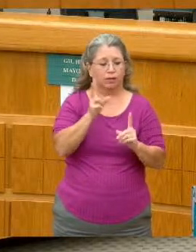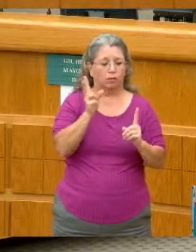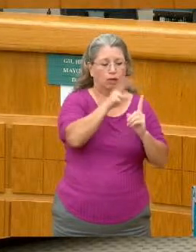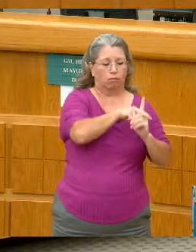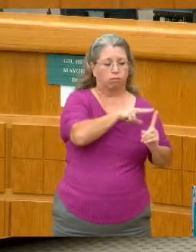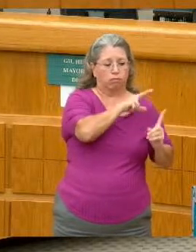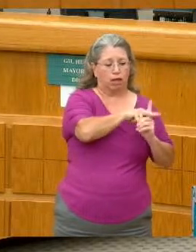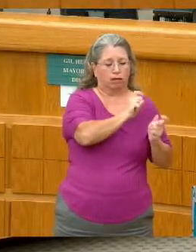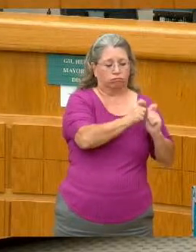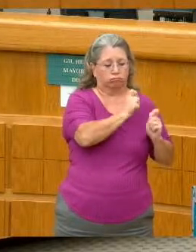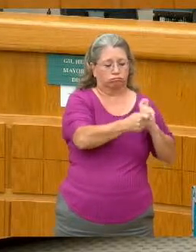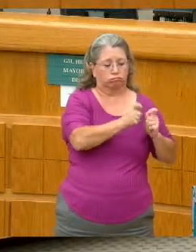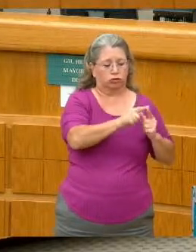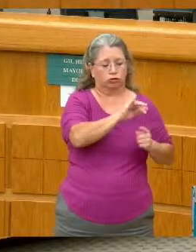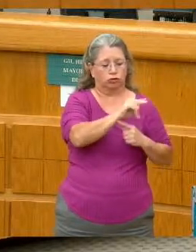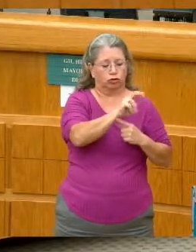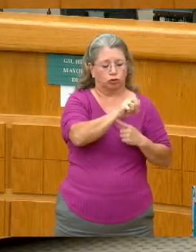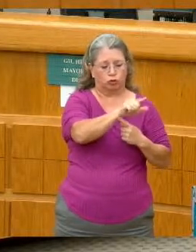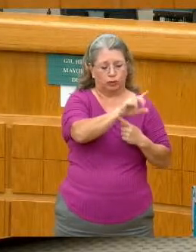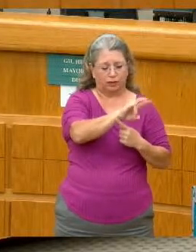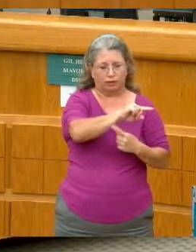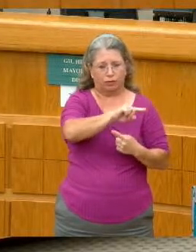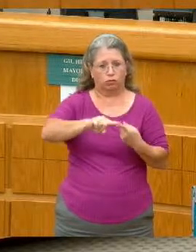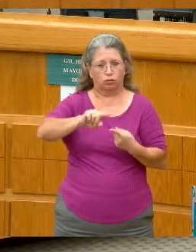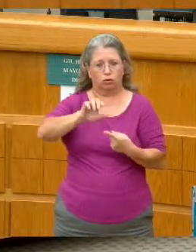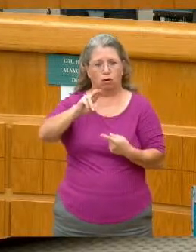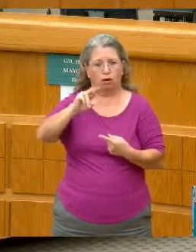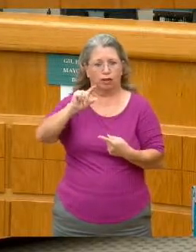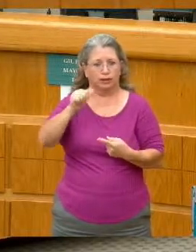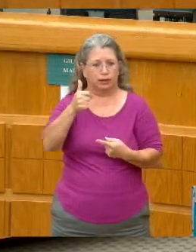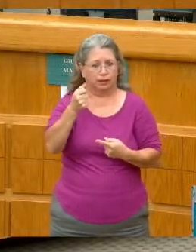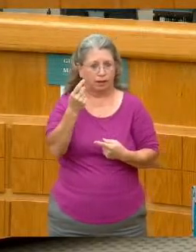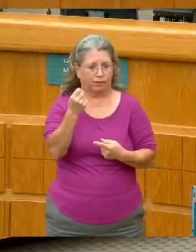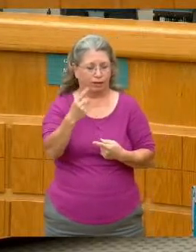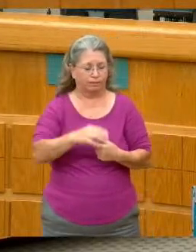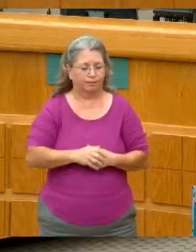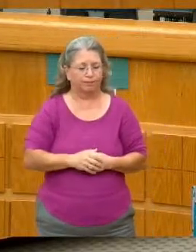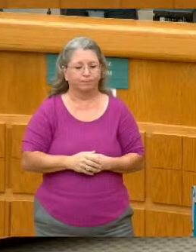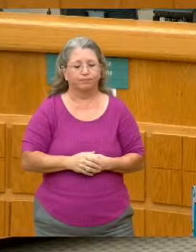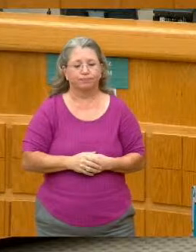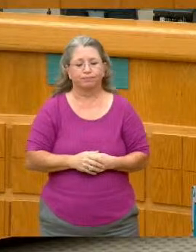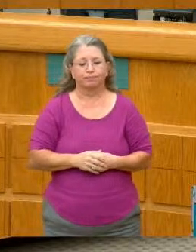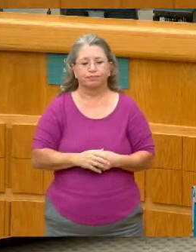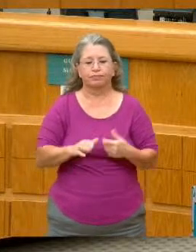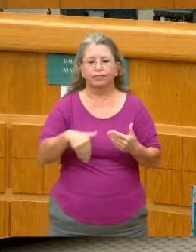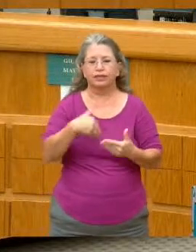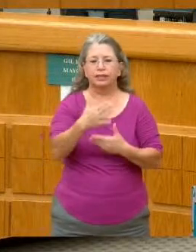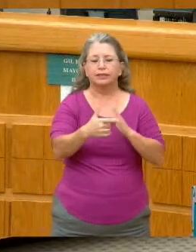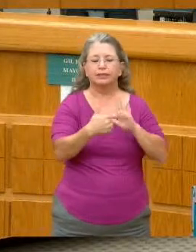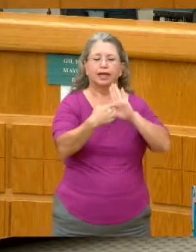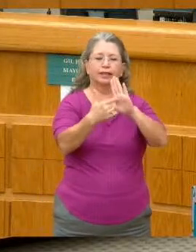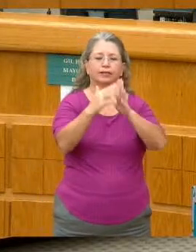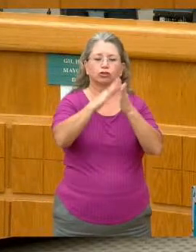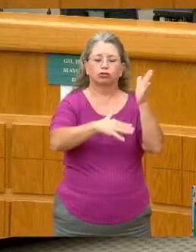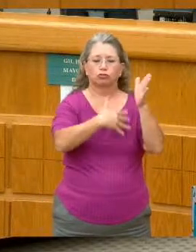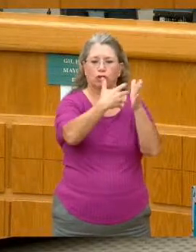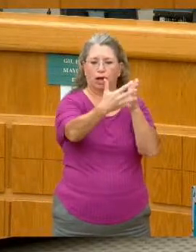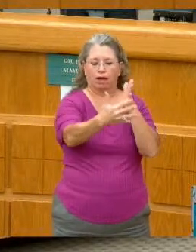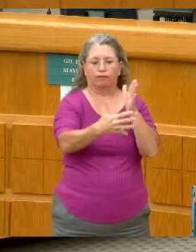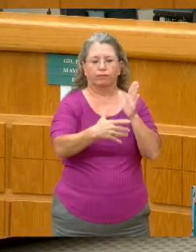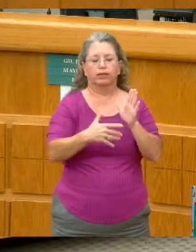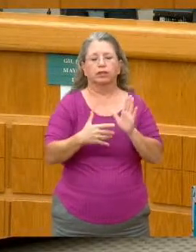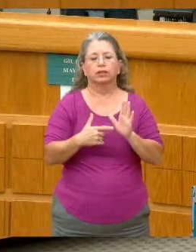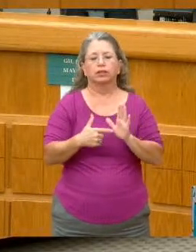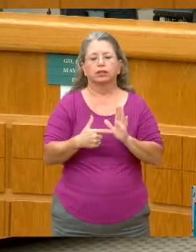in the past. And then this next graph will help to explain and kind of puts into context the